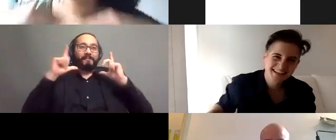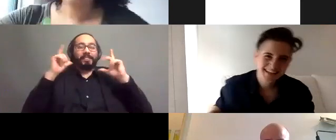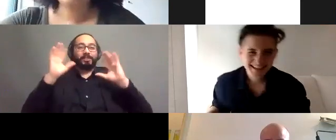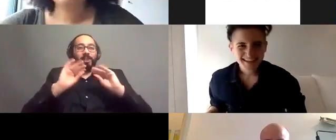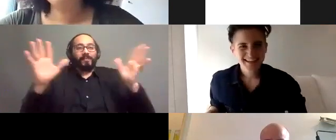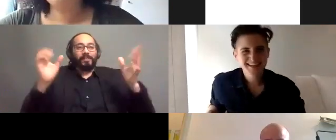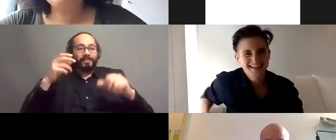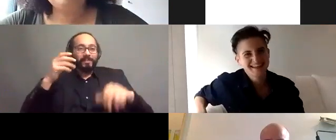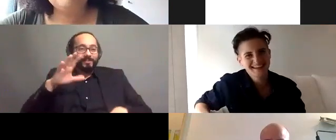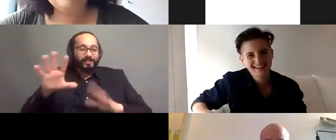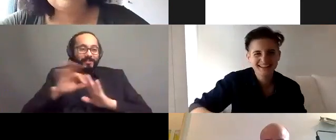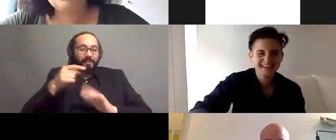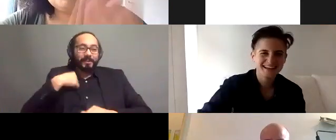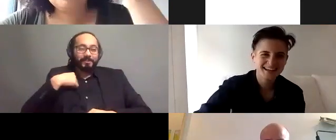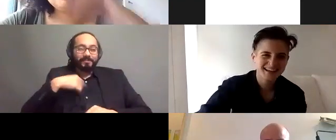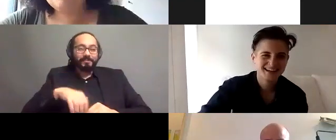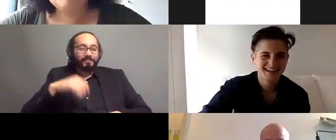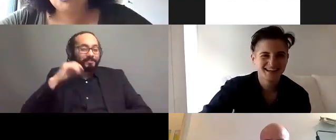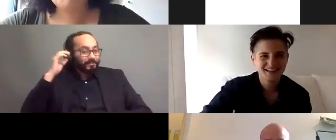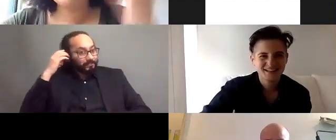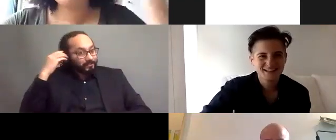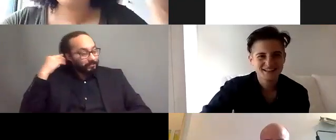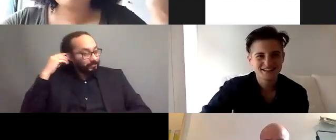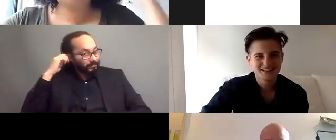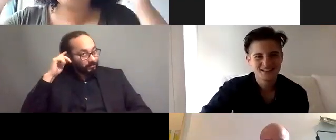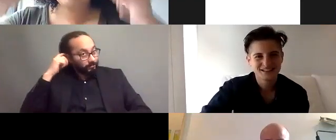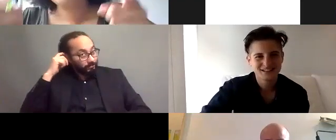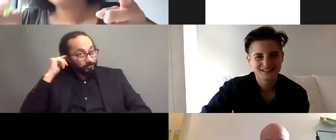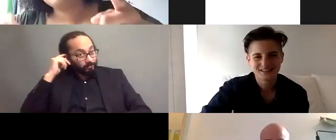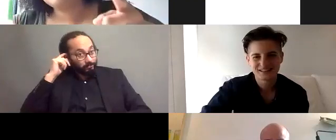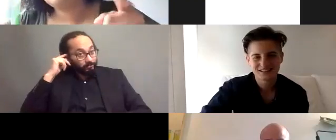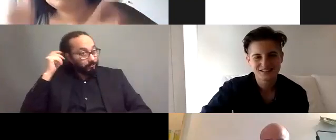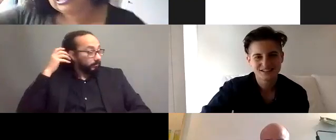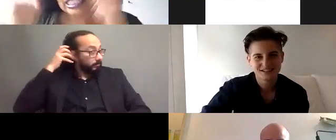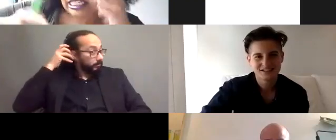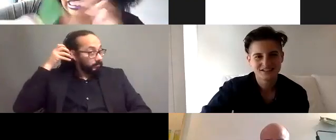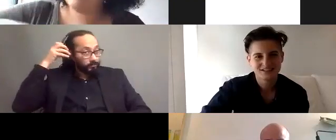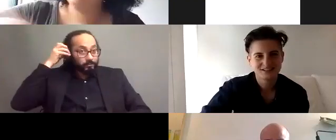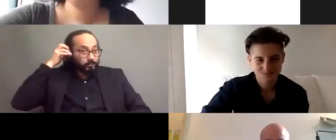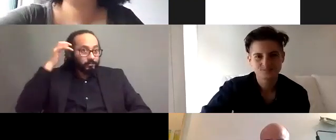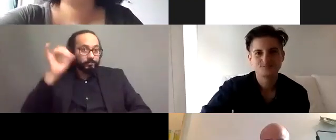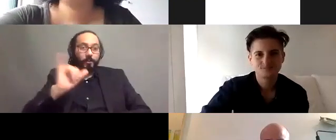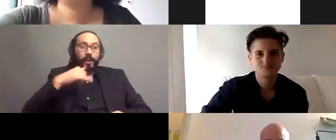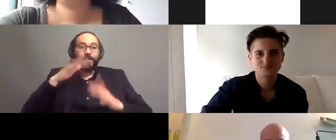yeah. Yeah, I'm around. Oh, I also have a website, RochelleRichardson.com.